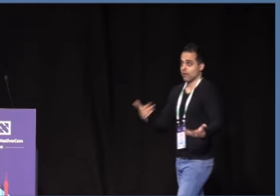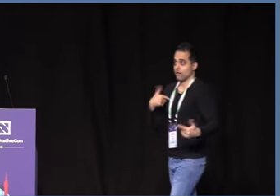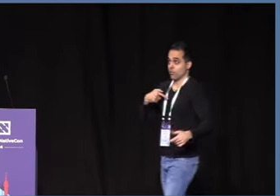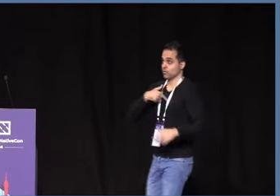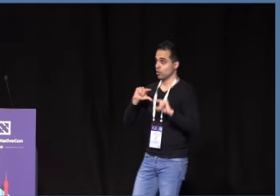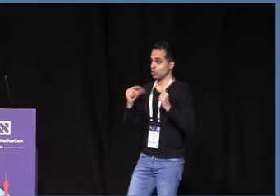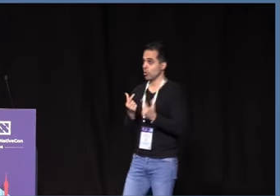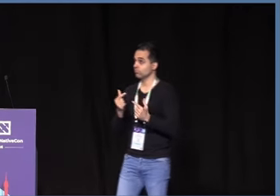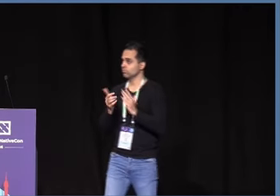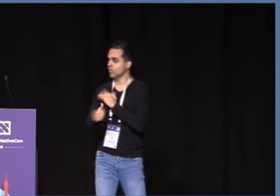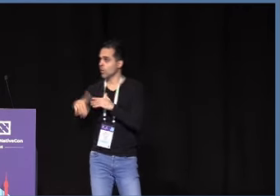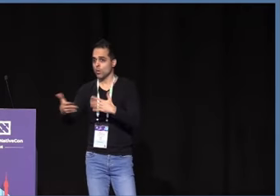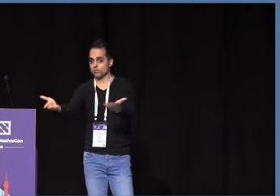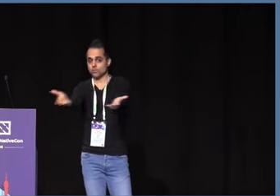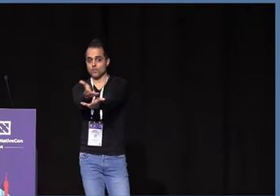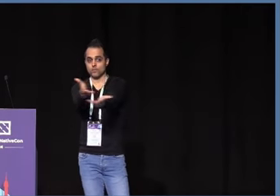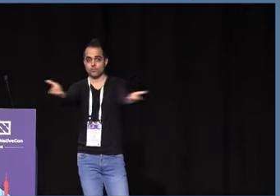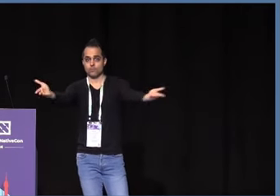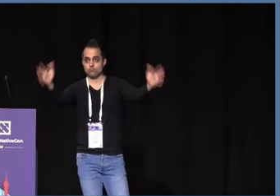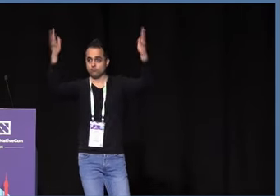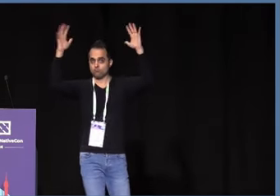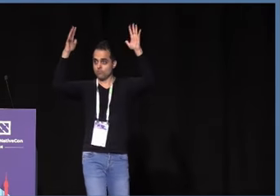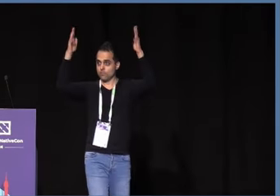engineers among us today sitting here in the front.